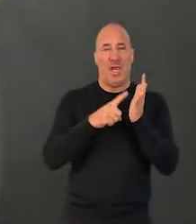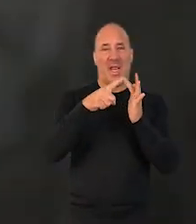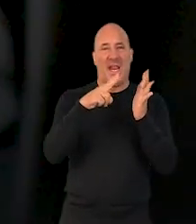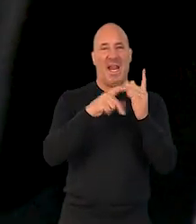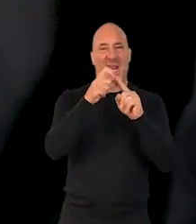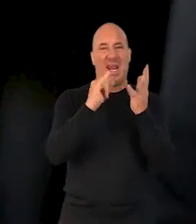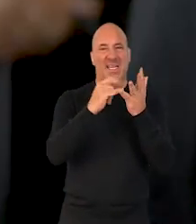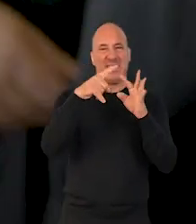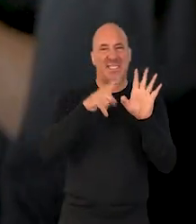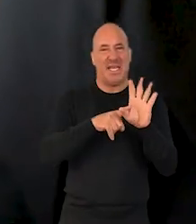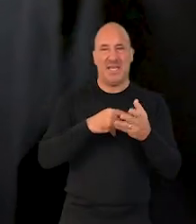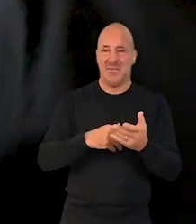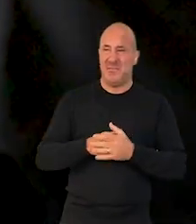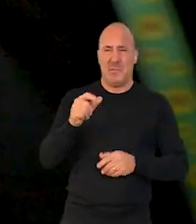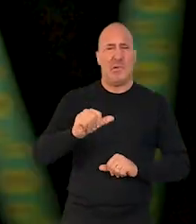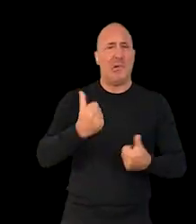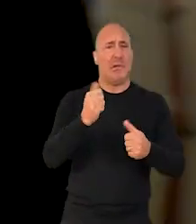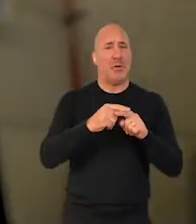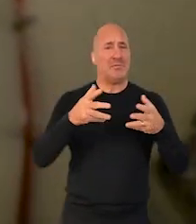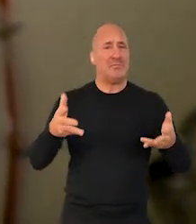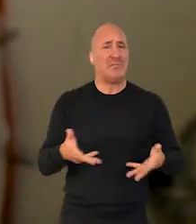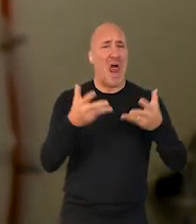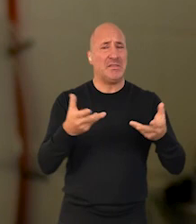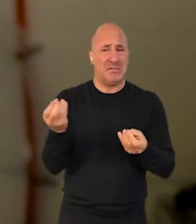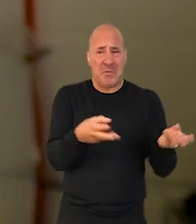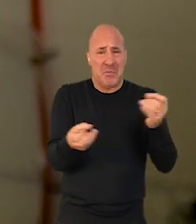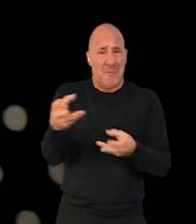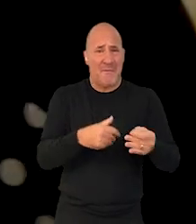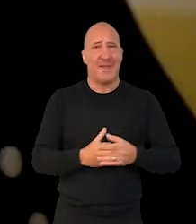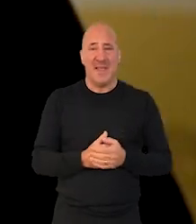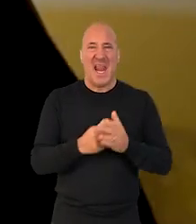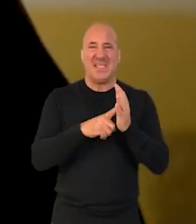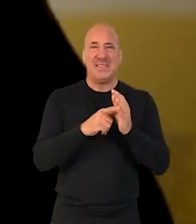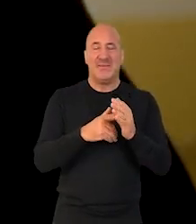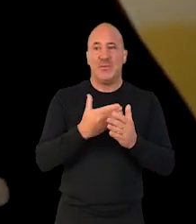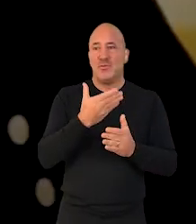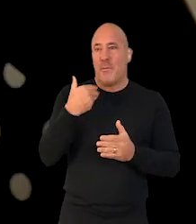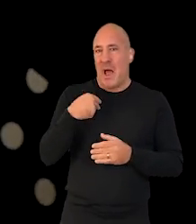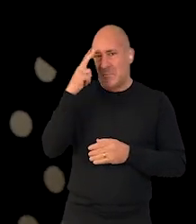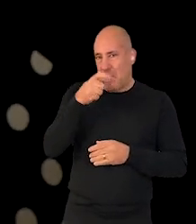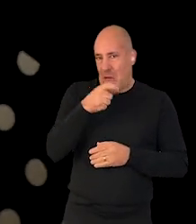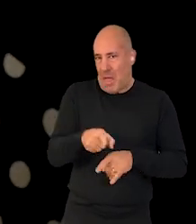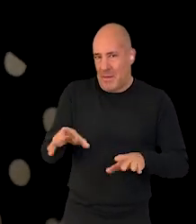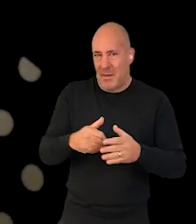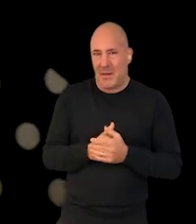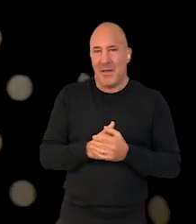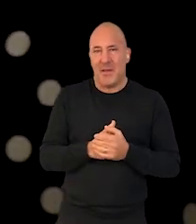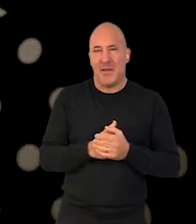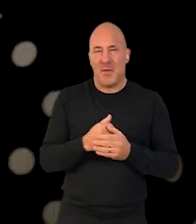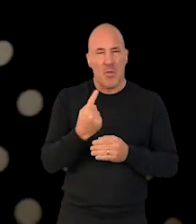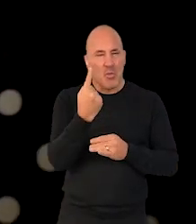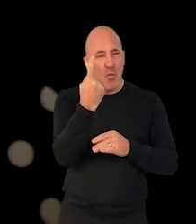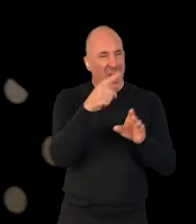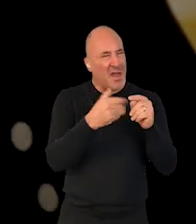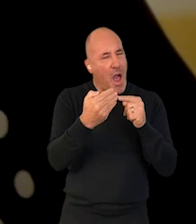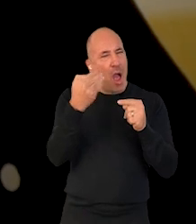got Lindsay. Lindsay is very good at making salads. Lindsay, I hope she doesn't mind me mentioning her,